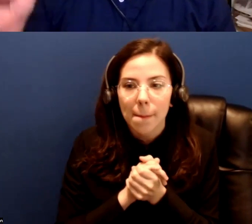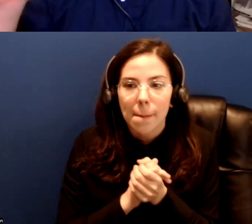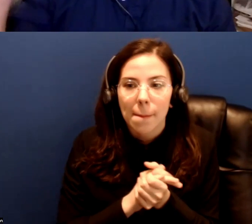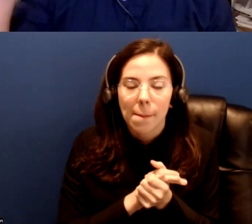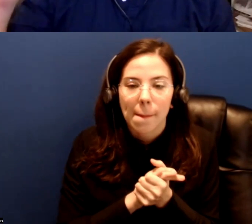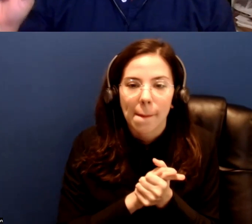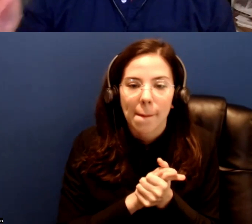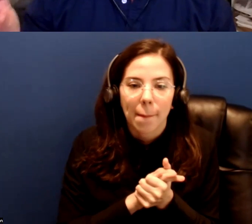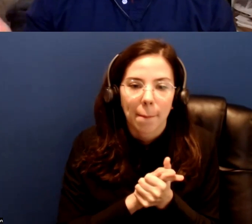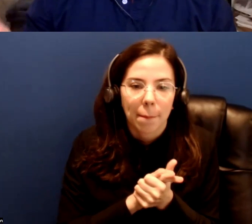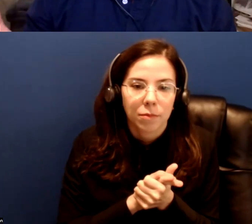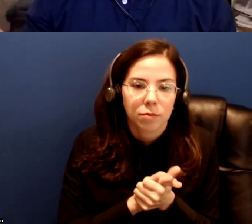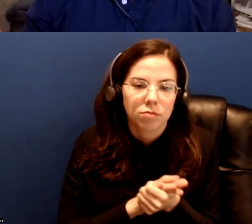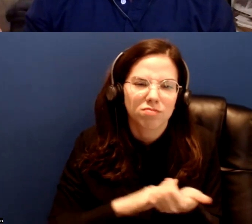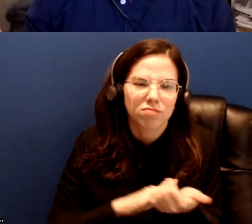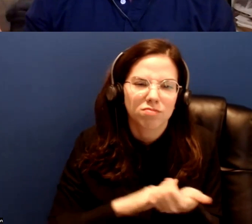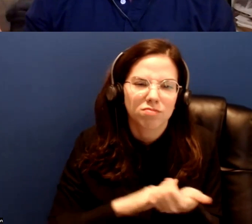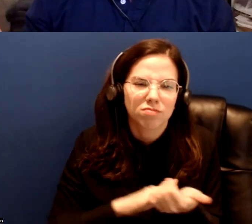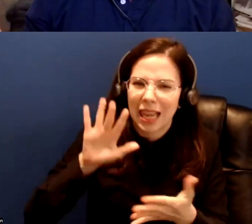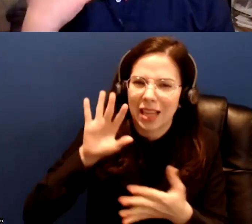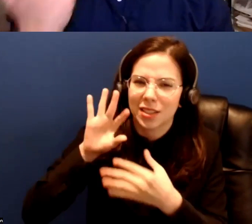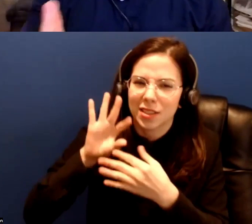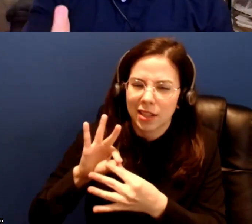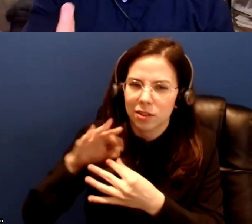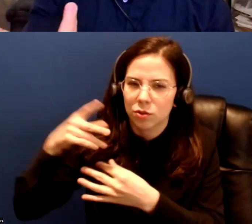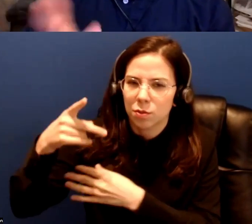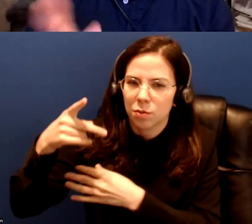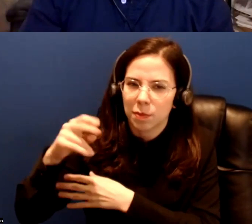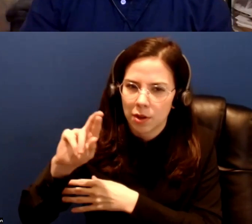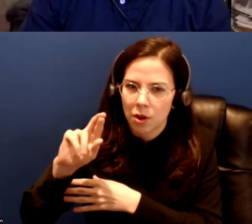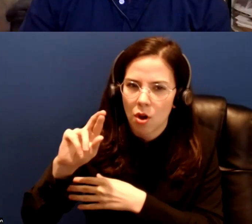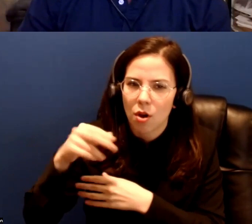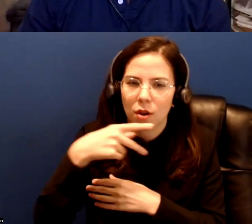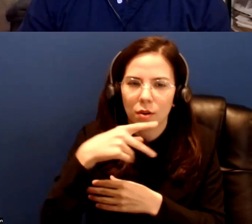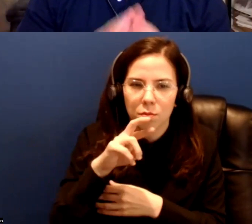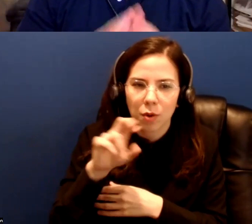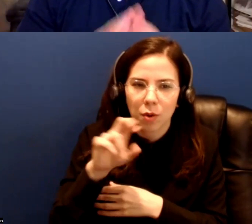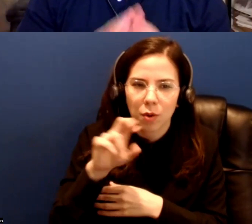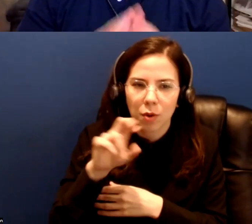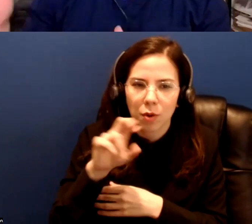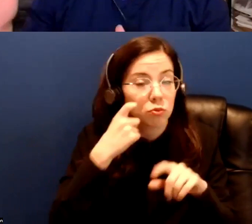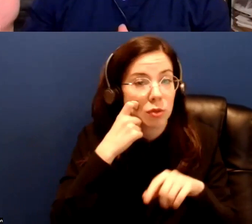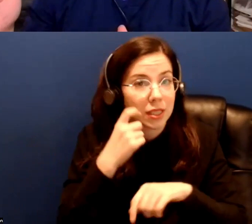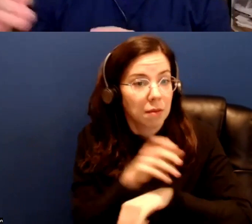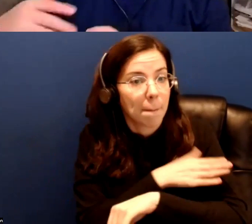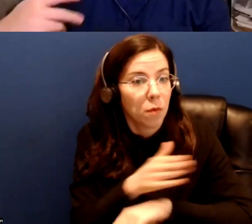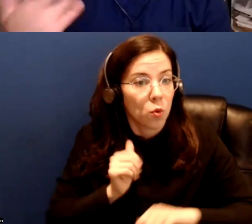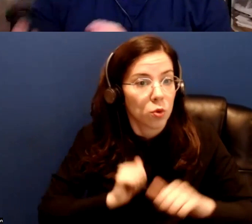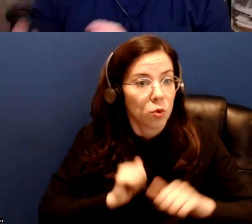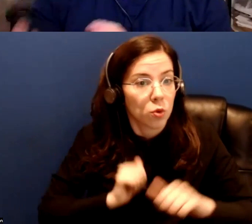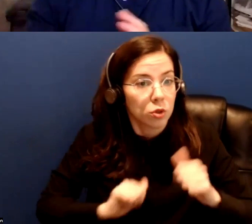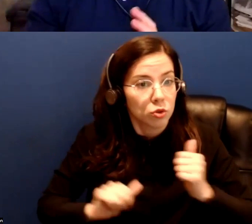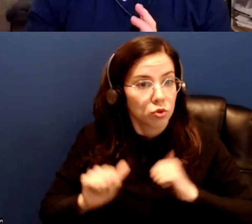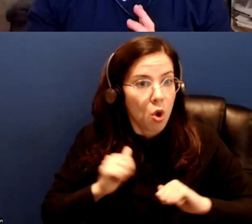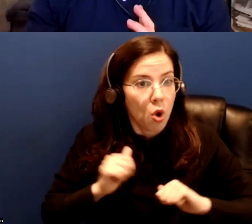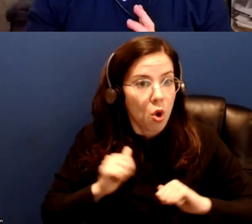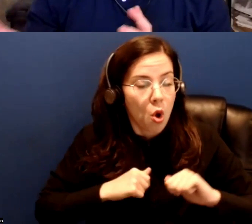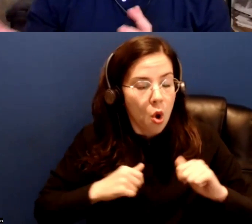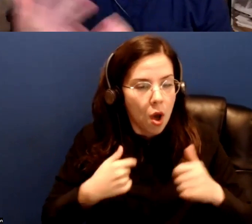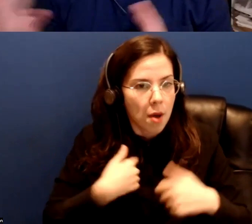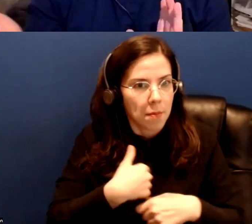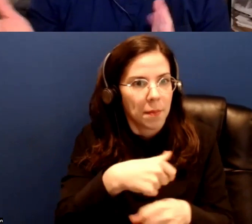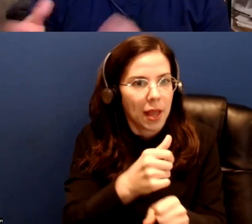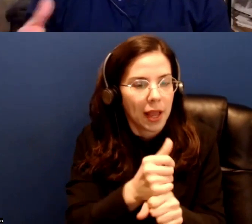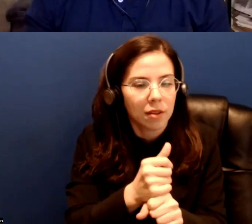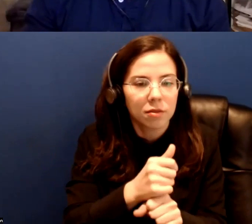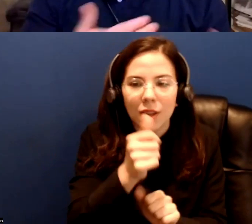like not as directly tied to press and PR. This musical that I've been producing, right? Time I've talked to somebody about it,